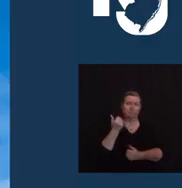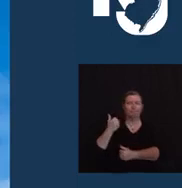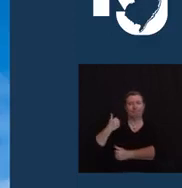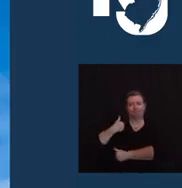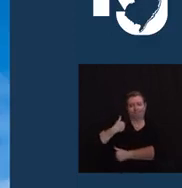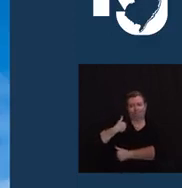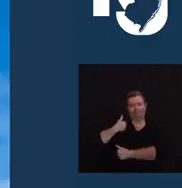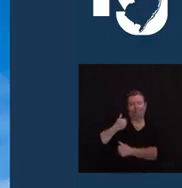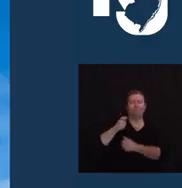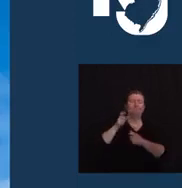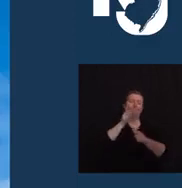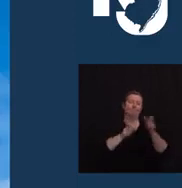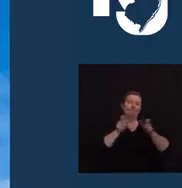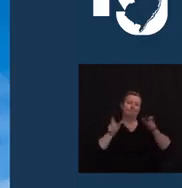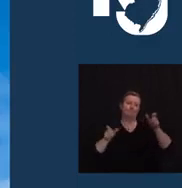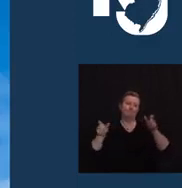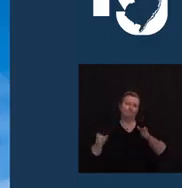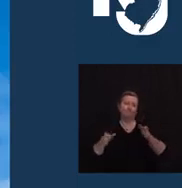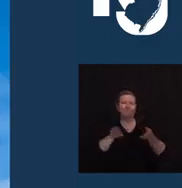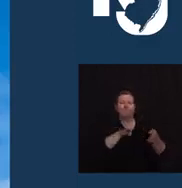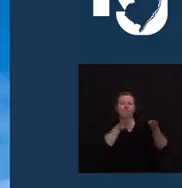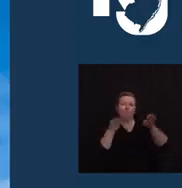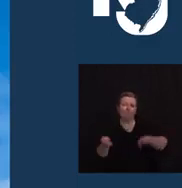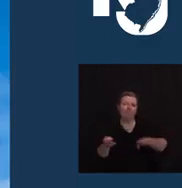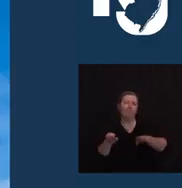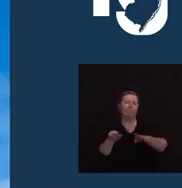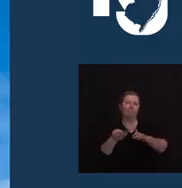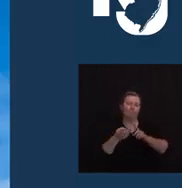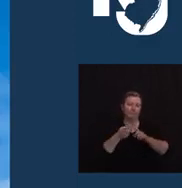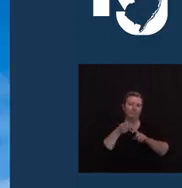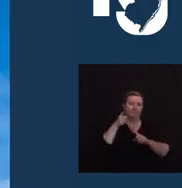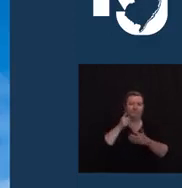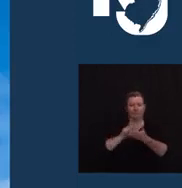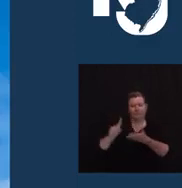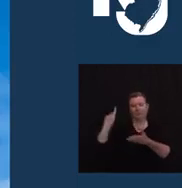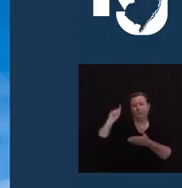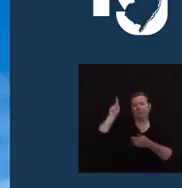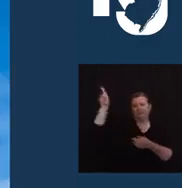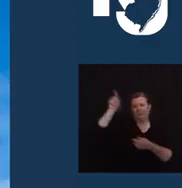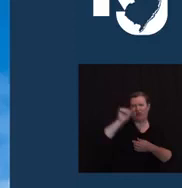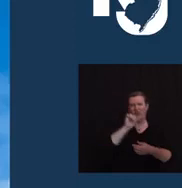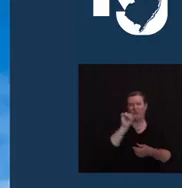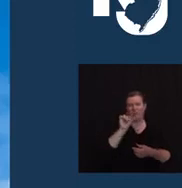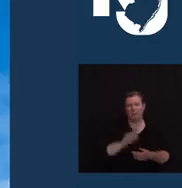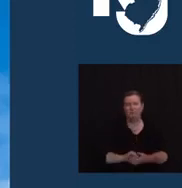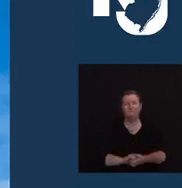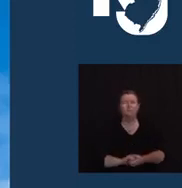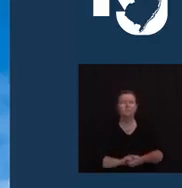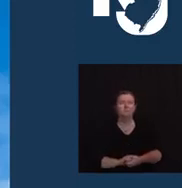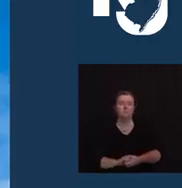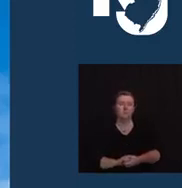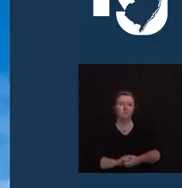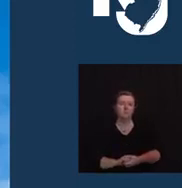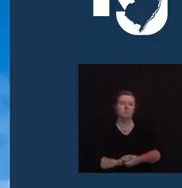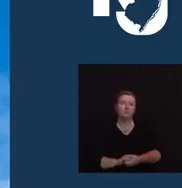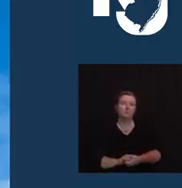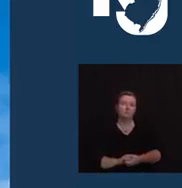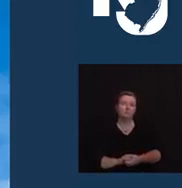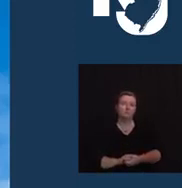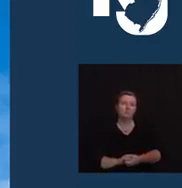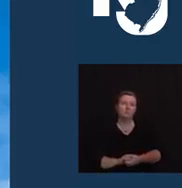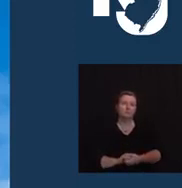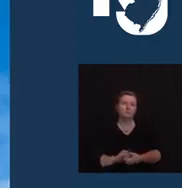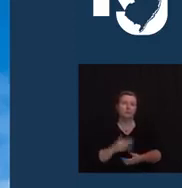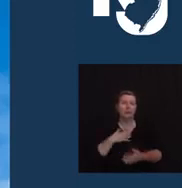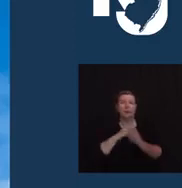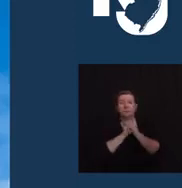week in that heinous attack outside of the Hamid Karzai International Airport in Kabul. Our prayers are with